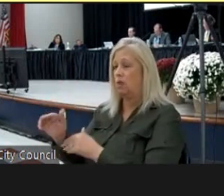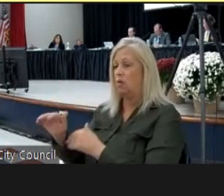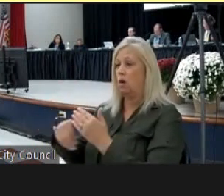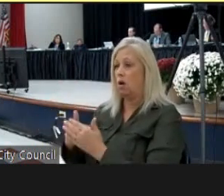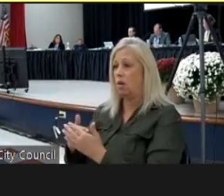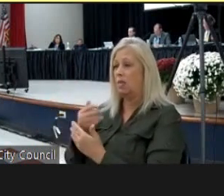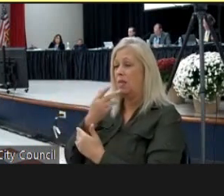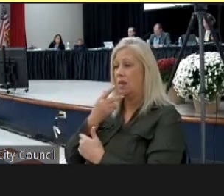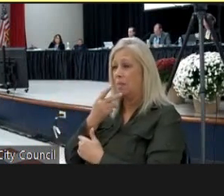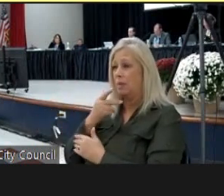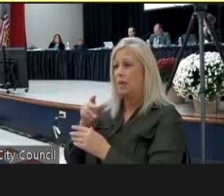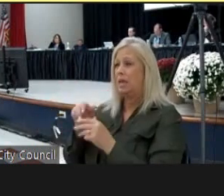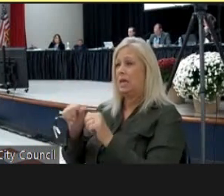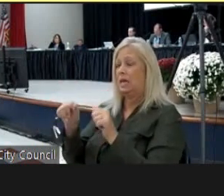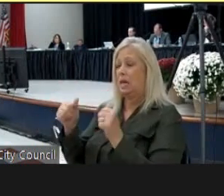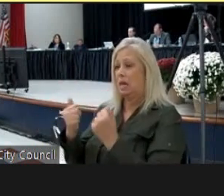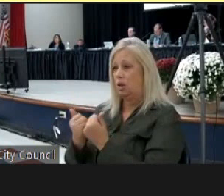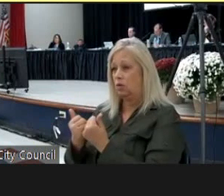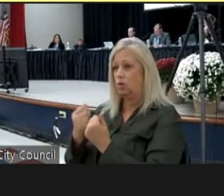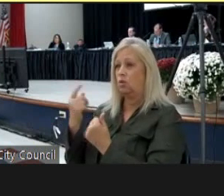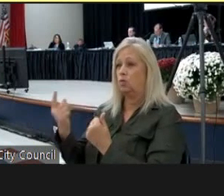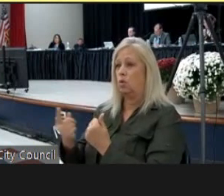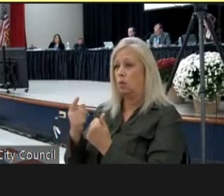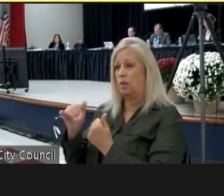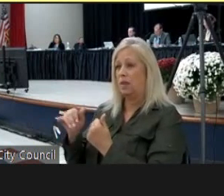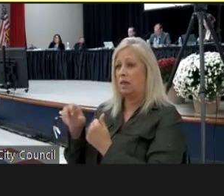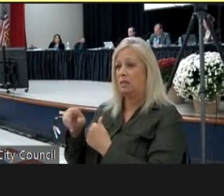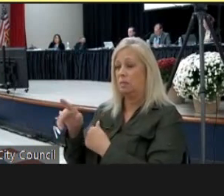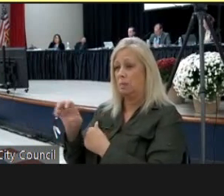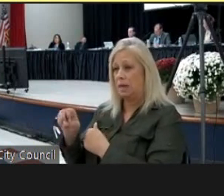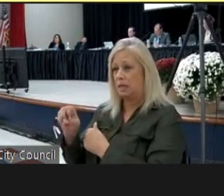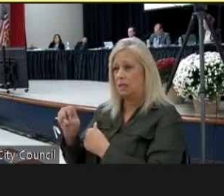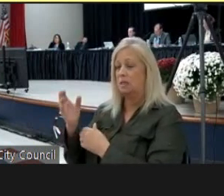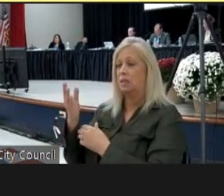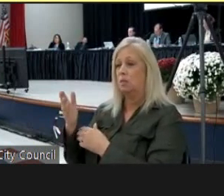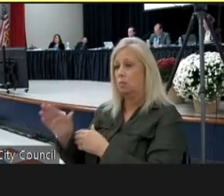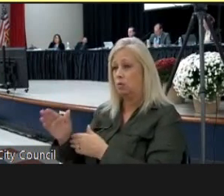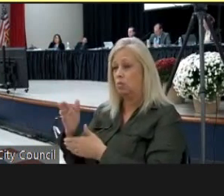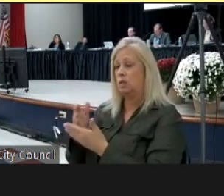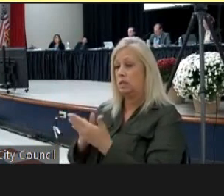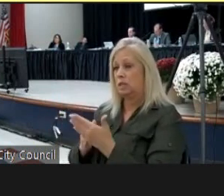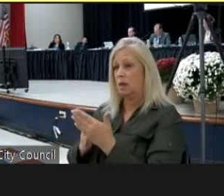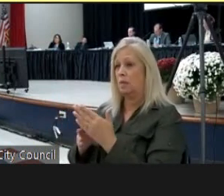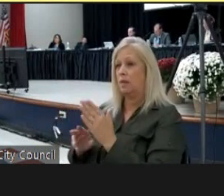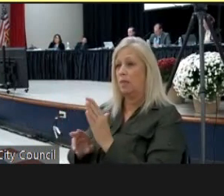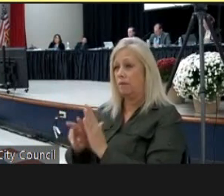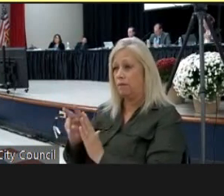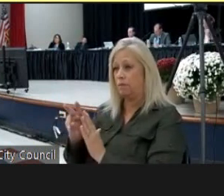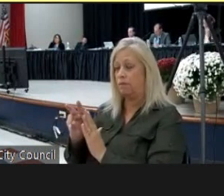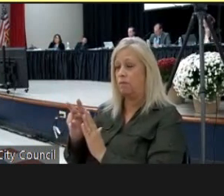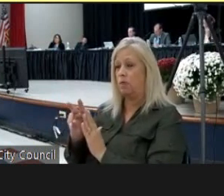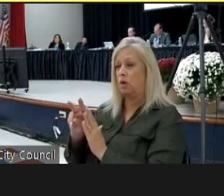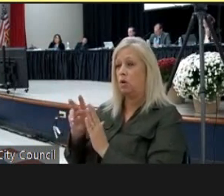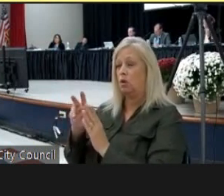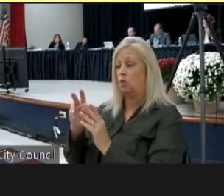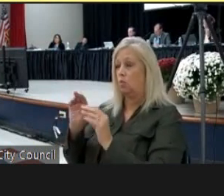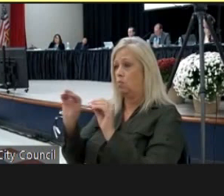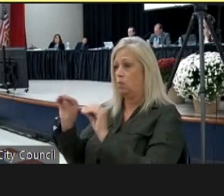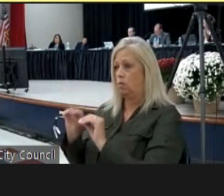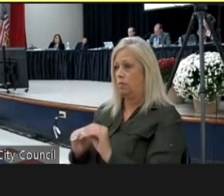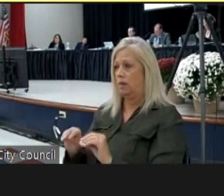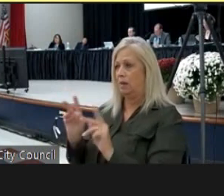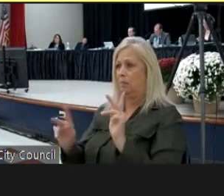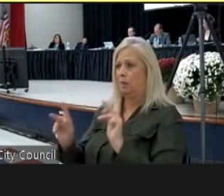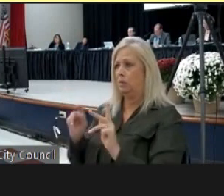area is hotel only space. And then the blue is some of the vertical movement because you have to be able to move people up and down through the